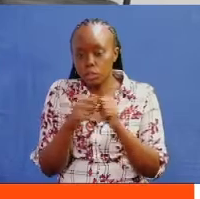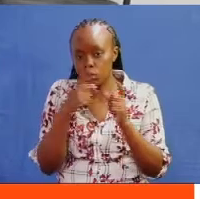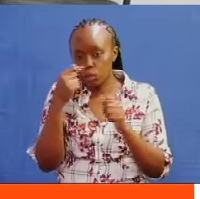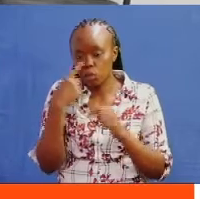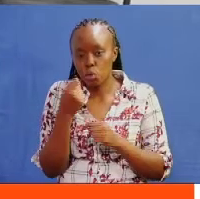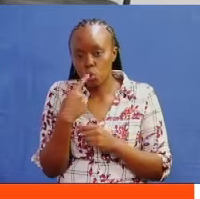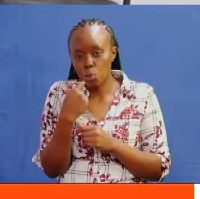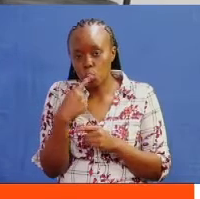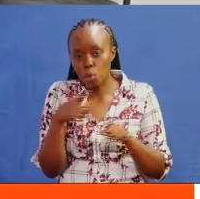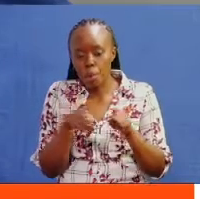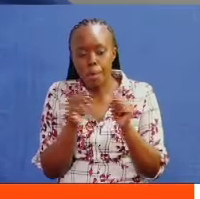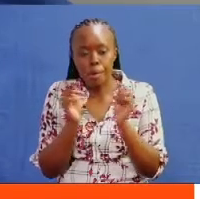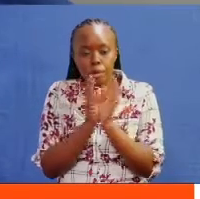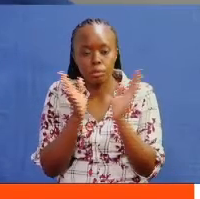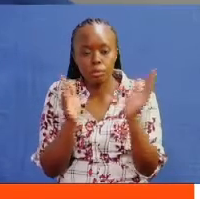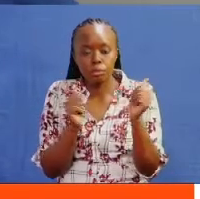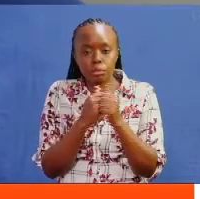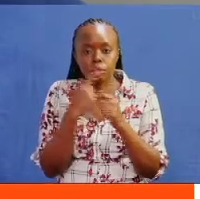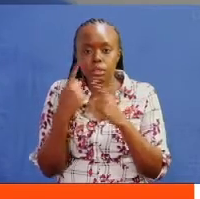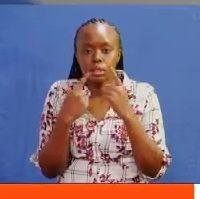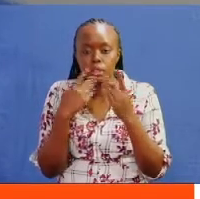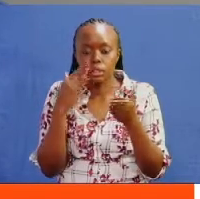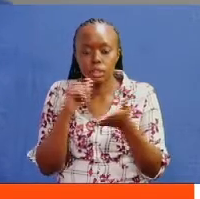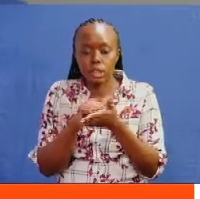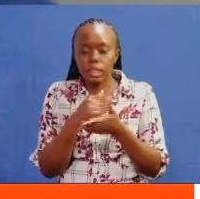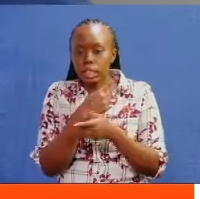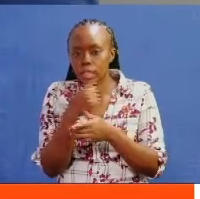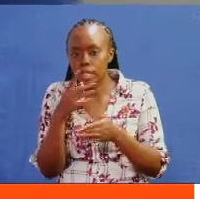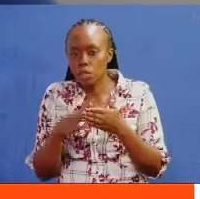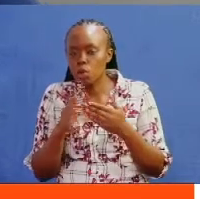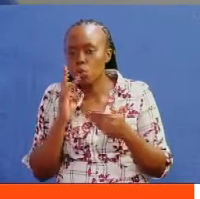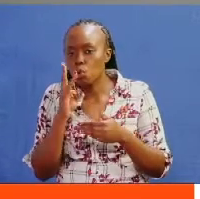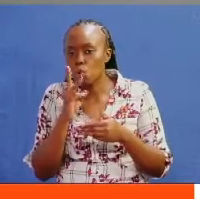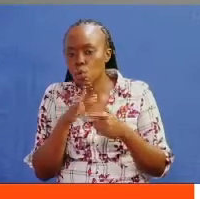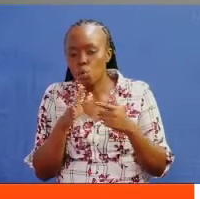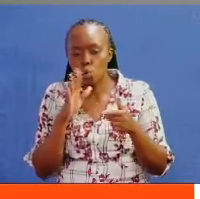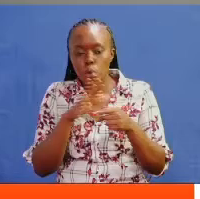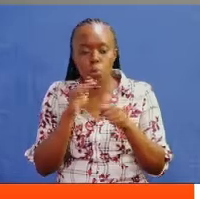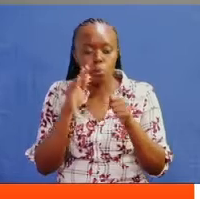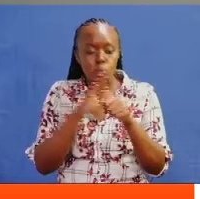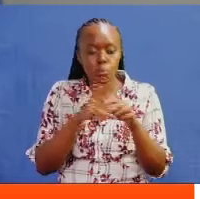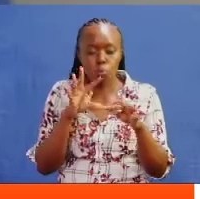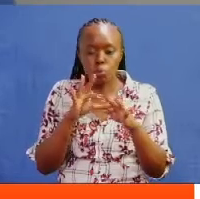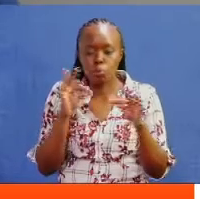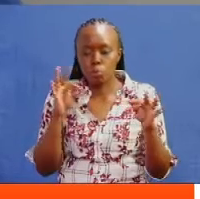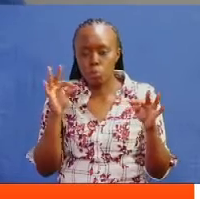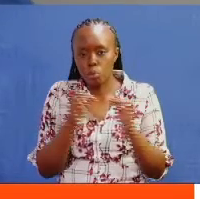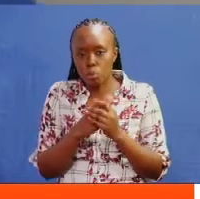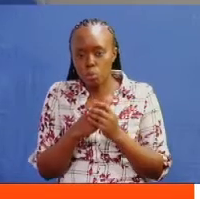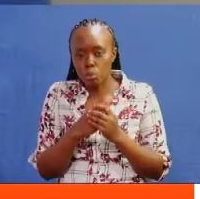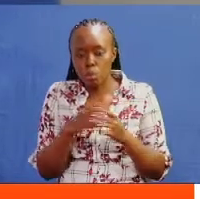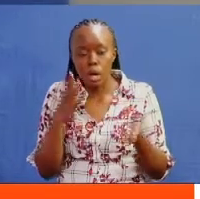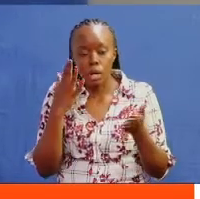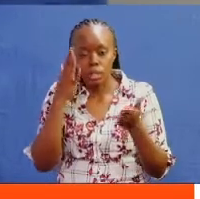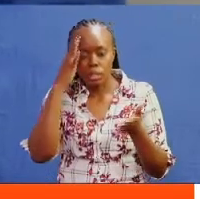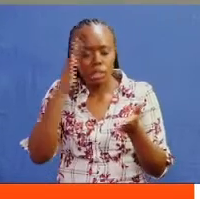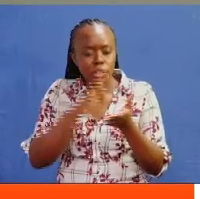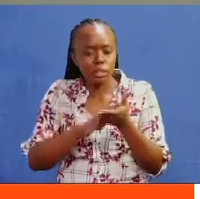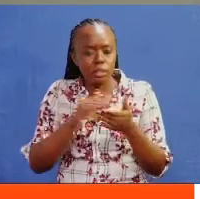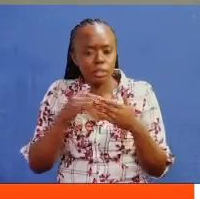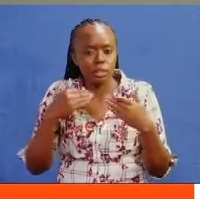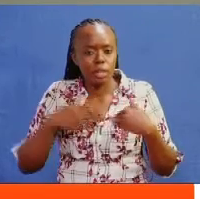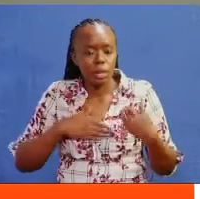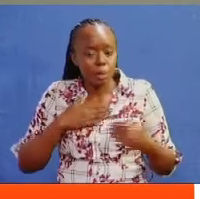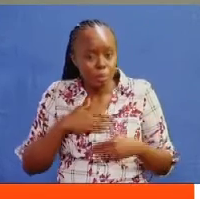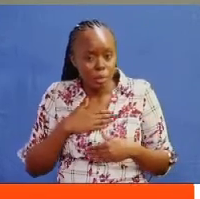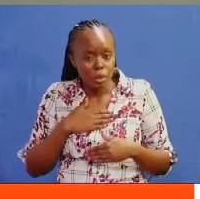vaccines. Opinion raised claim that this was in bad faith. I believe that leeway should be there. In my own